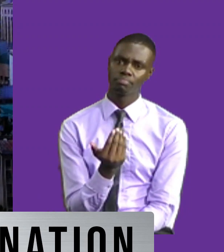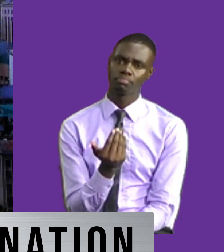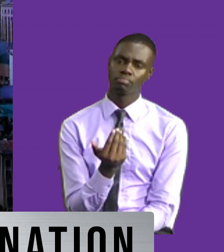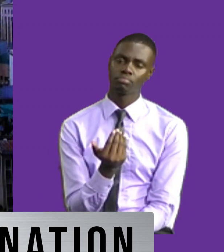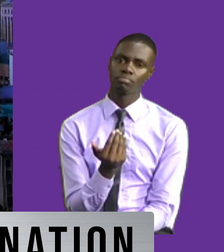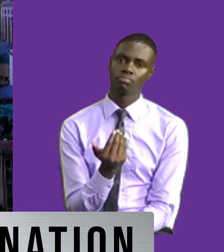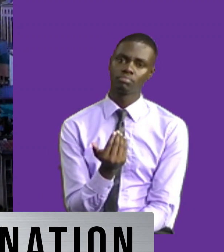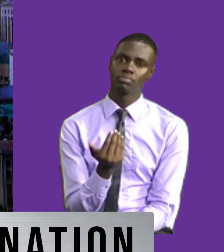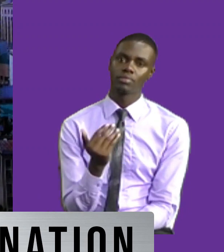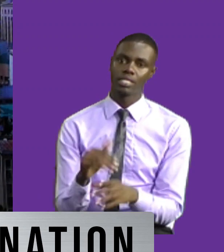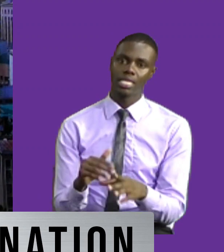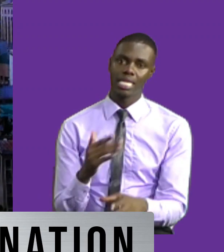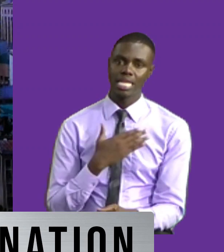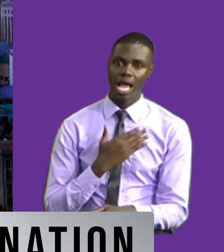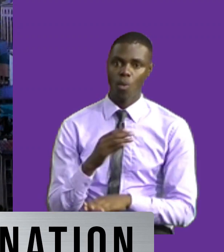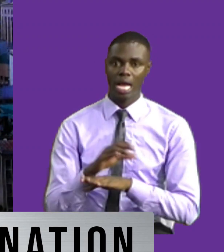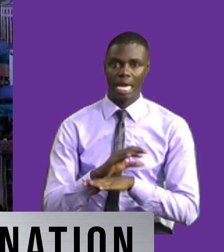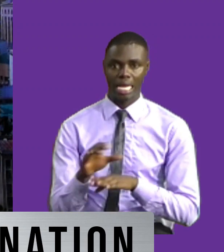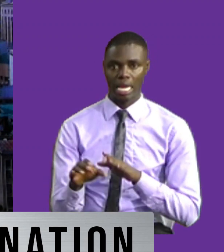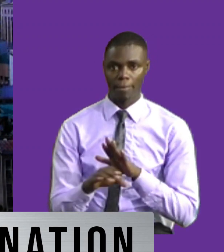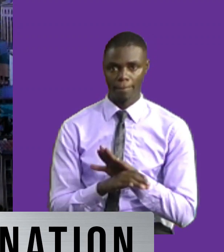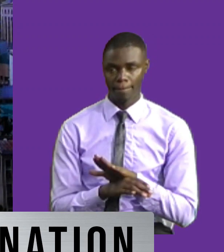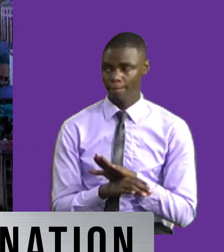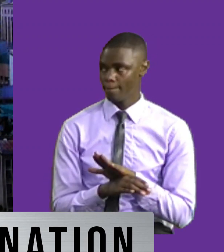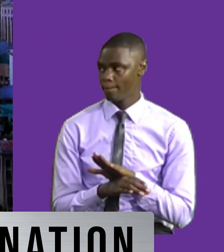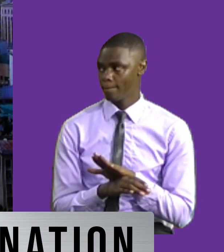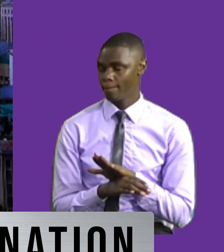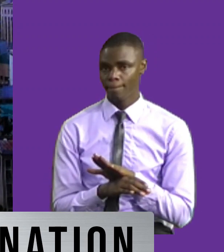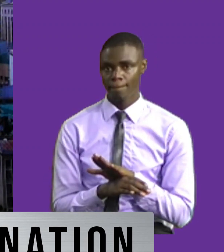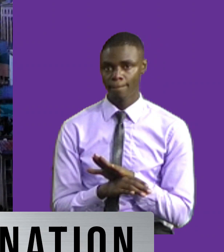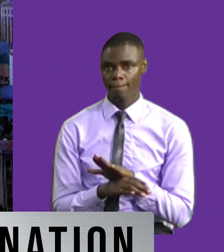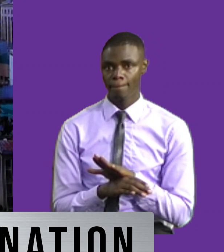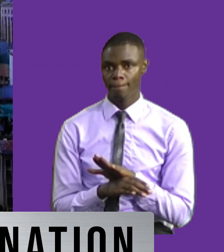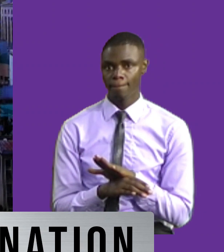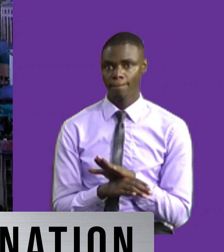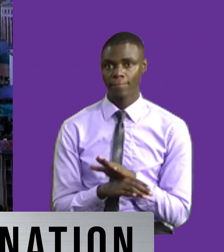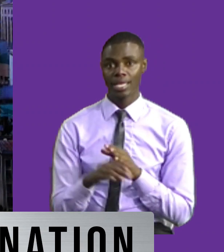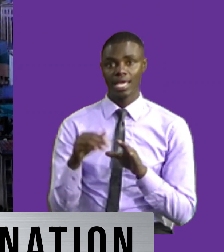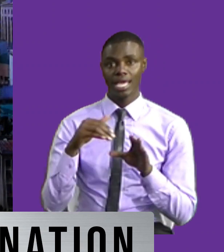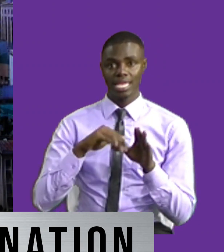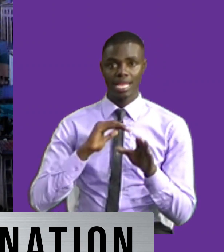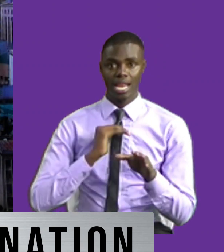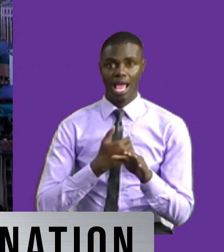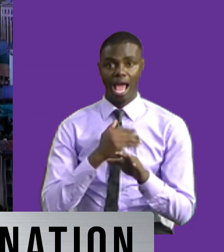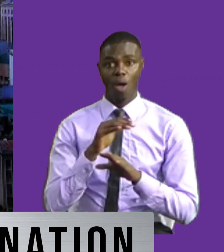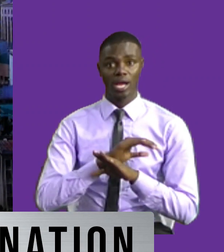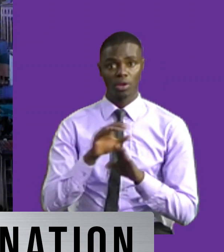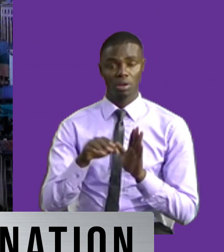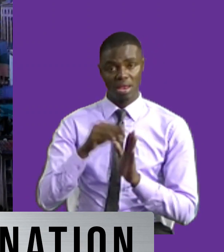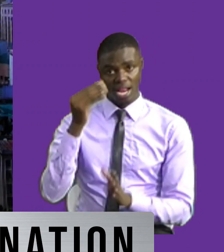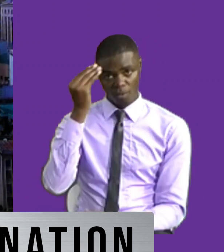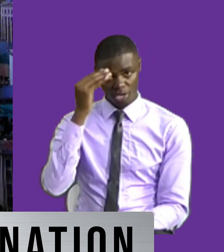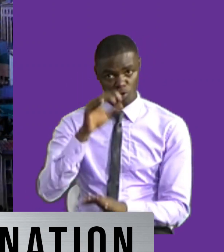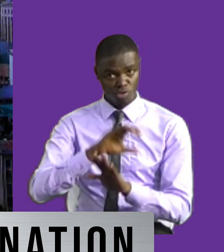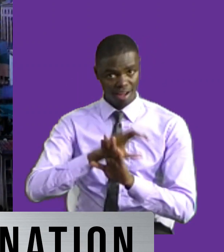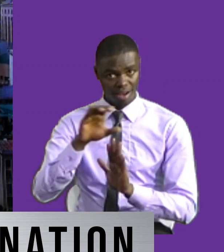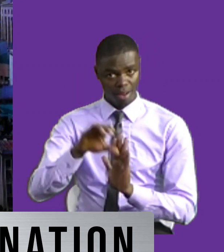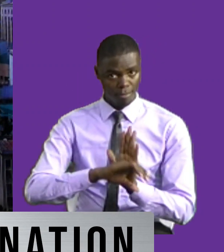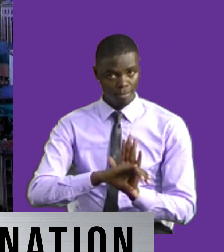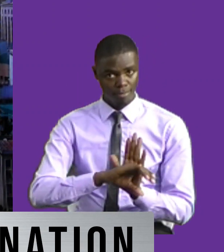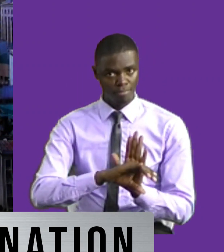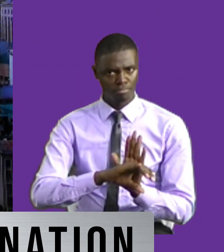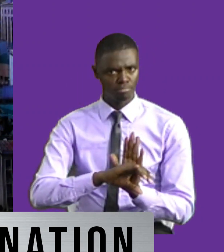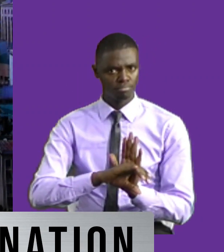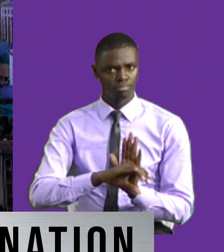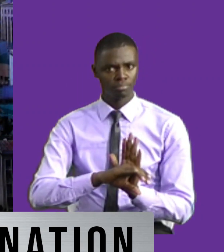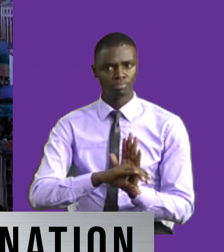in our curriculum, I can't hear you. In our curriculum, yes, in our education curriculum, right?